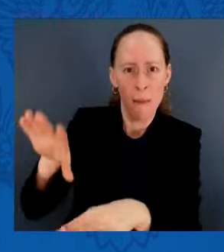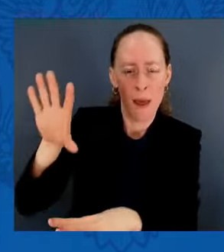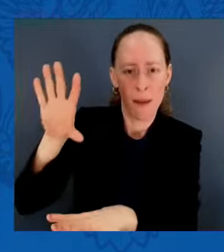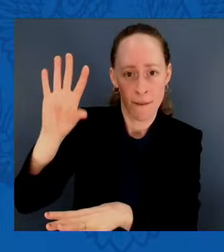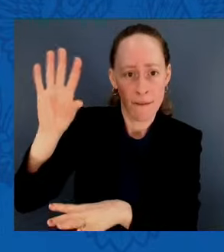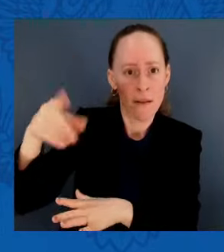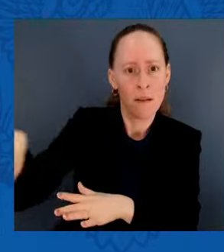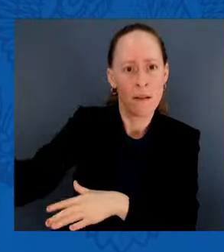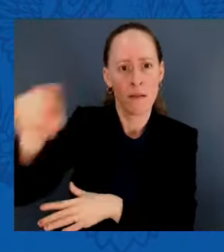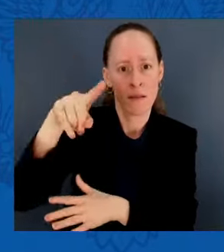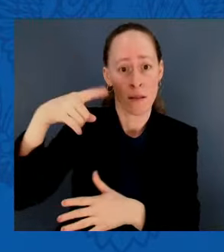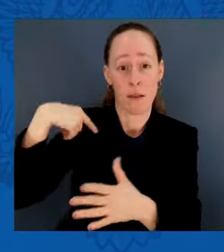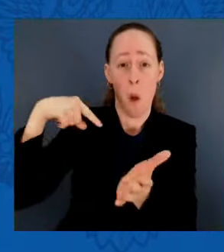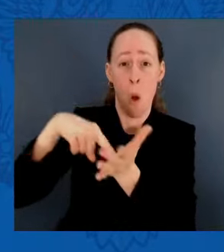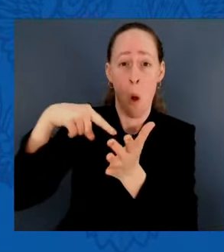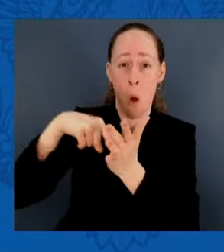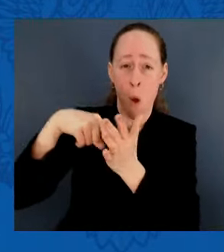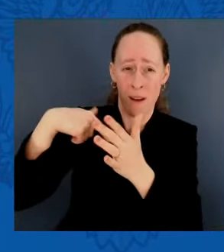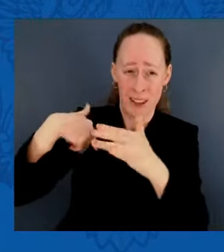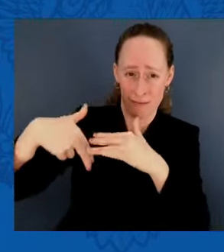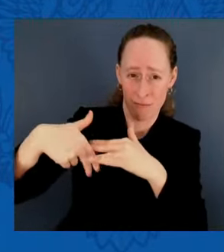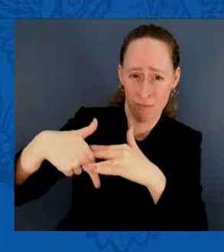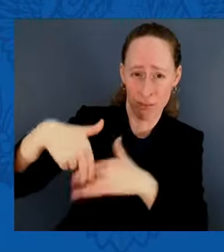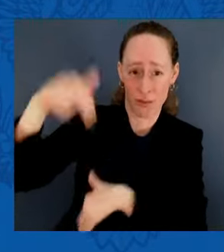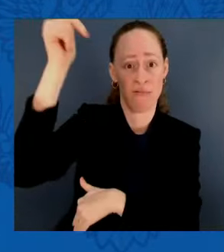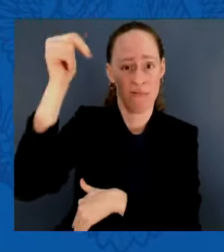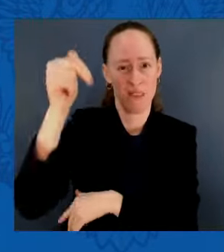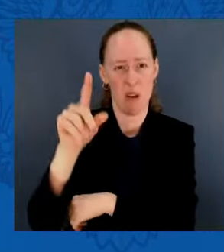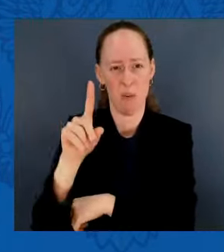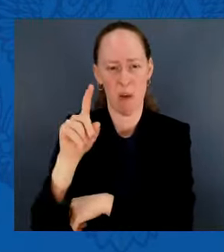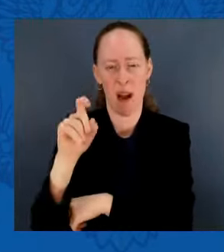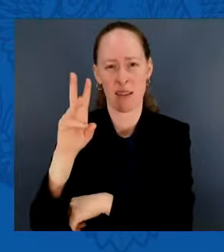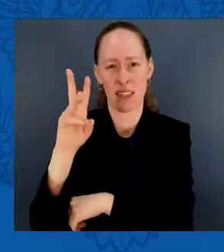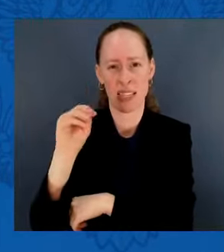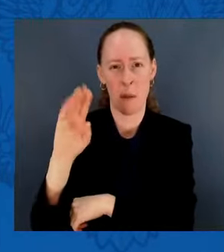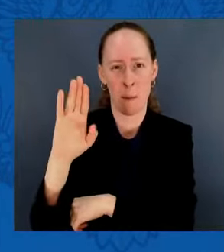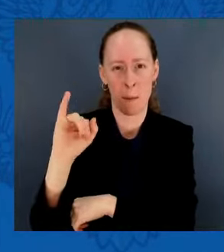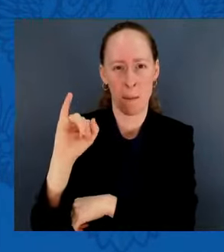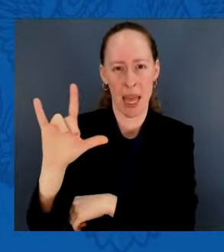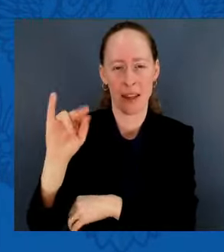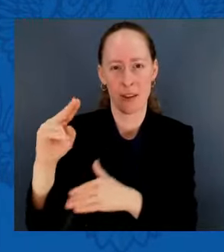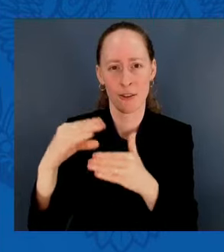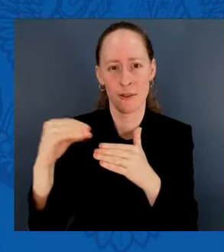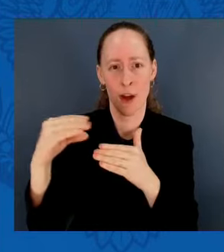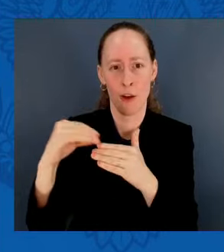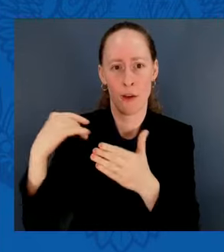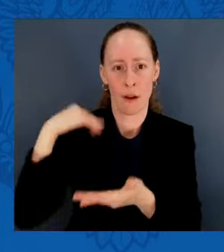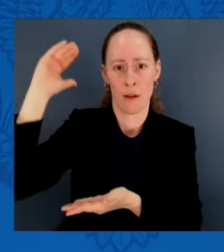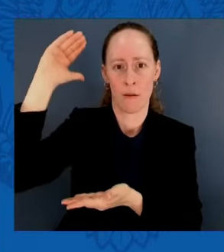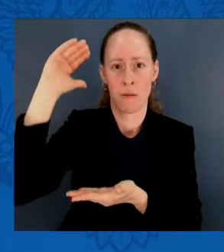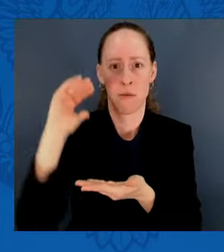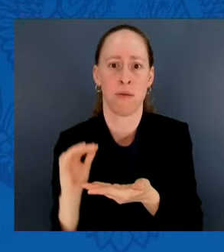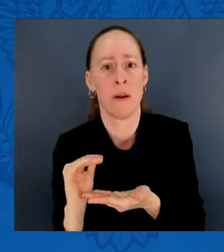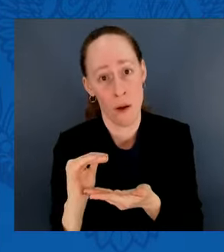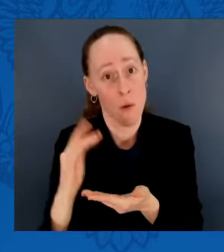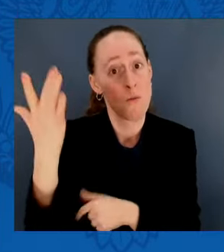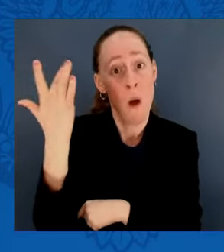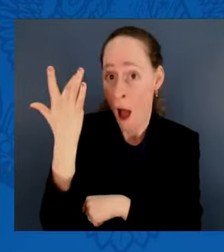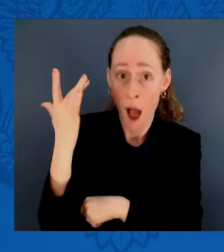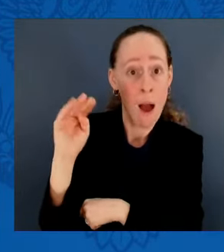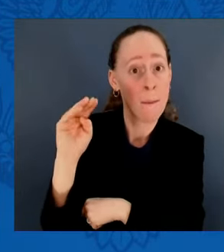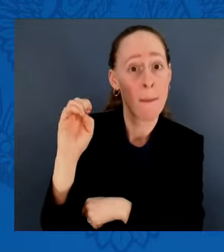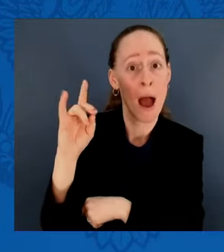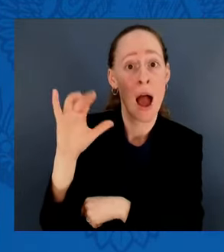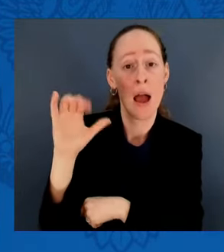Because Medicare will no longer have to pay those exorbitant prices to Big Pharma. This year,